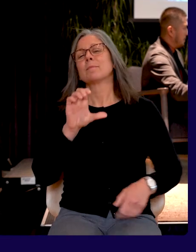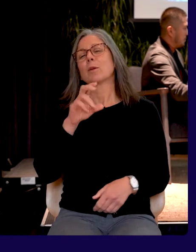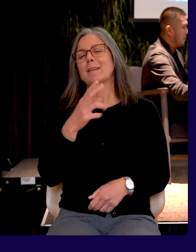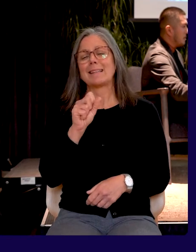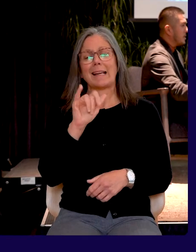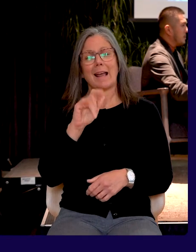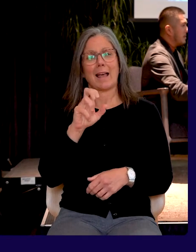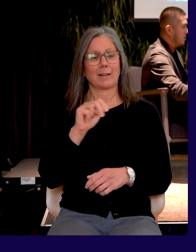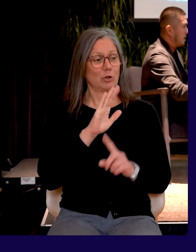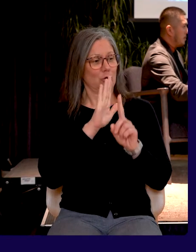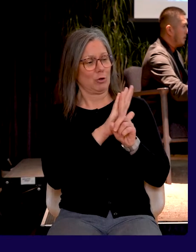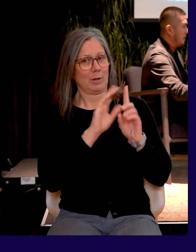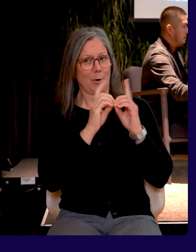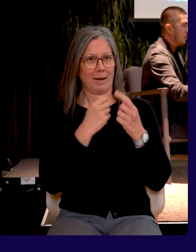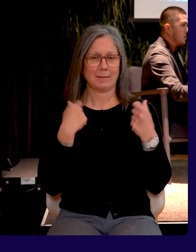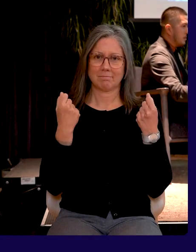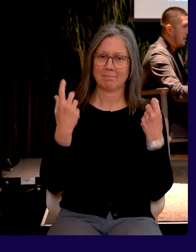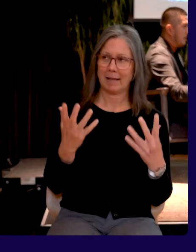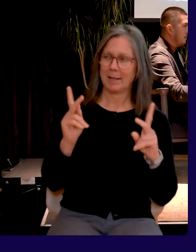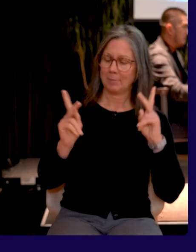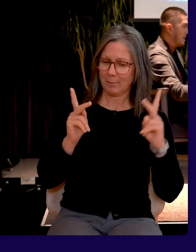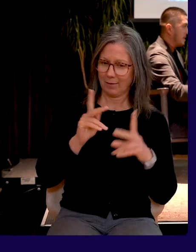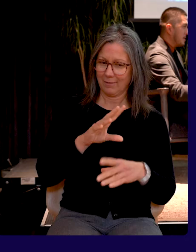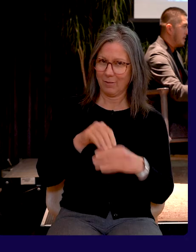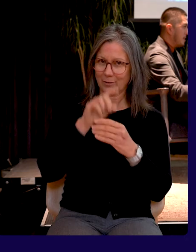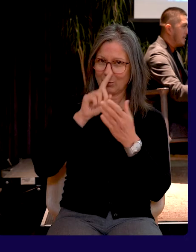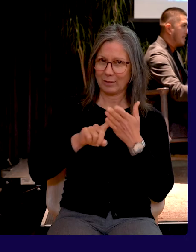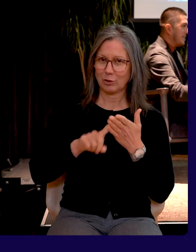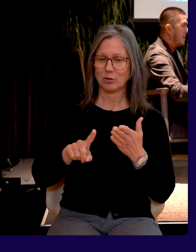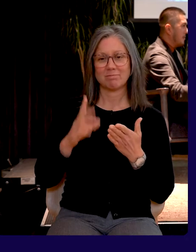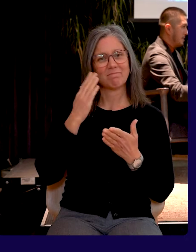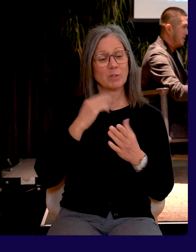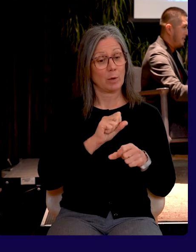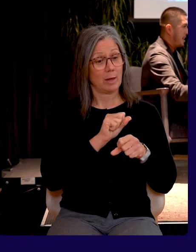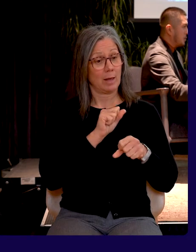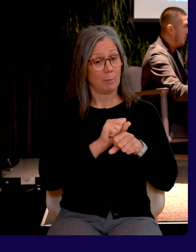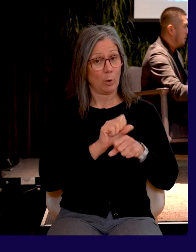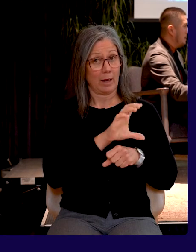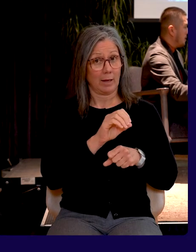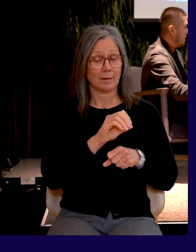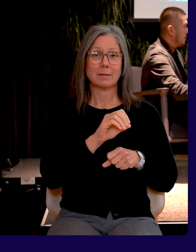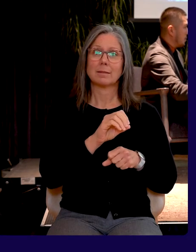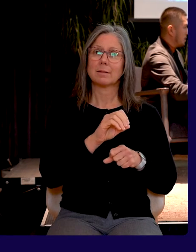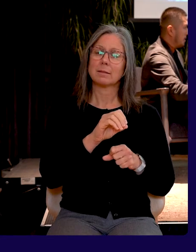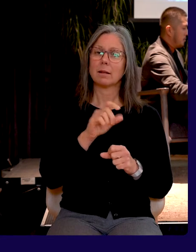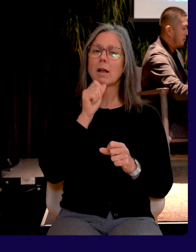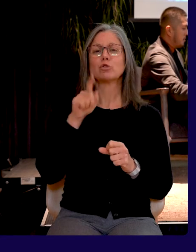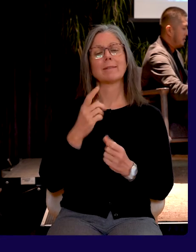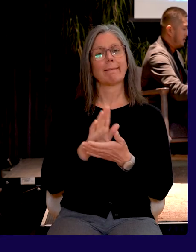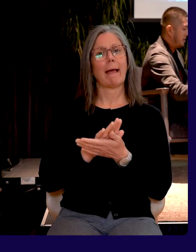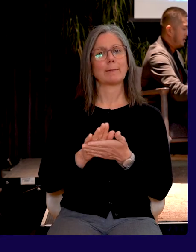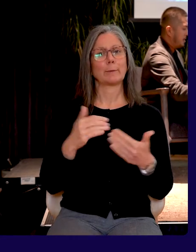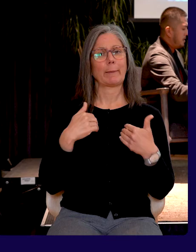research. And so it really speaks to how employers are now making this not nice to have. It's an actual part of the work in order